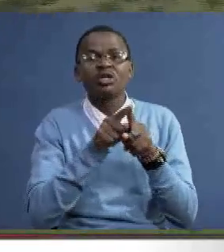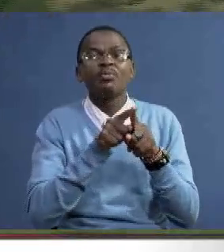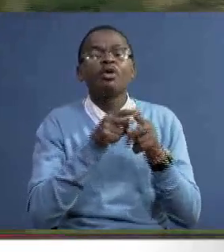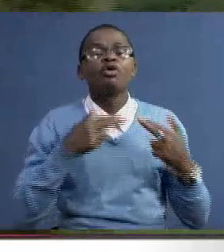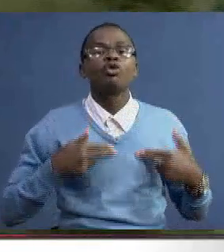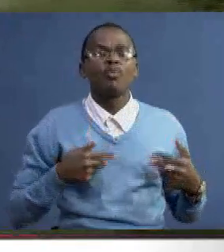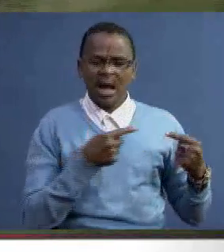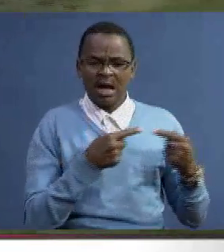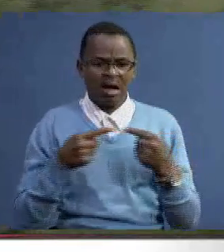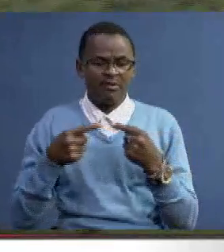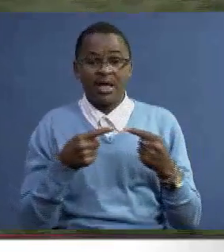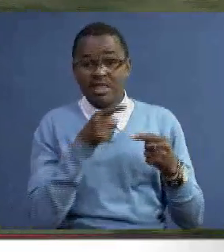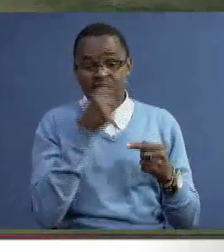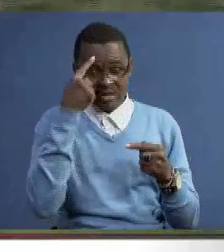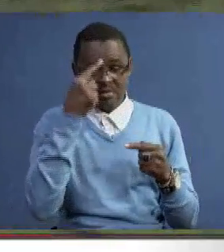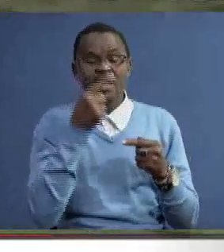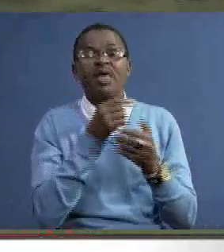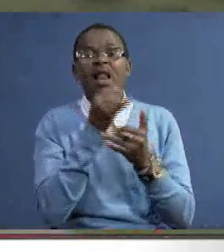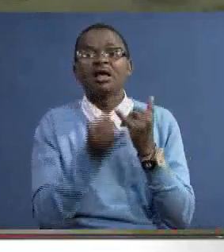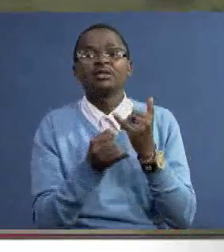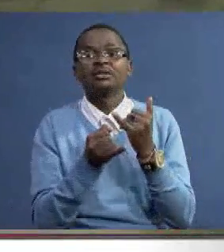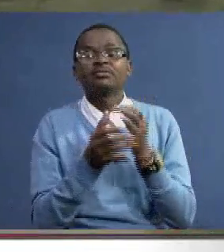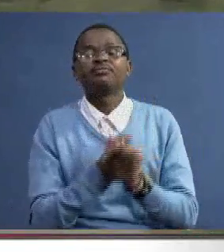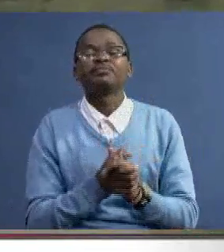conflicts in areas served by the line.